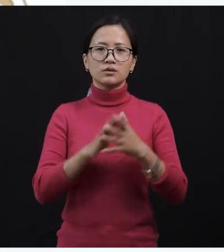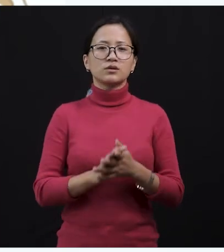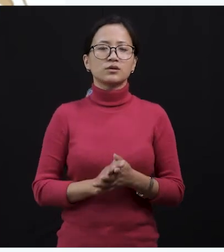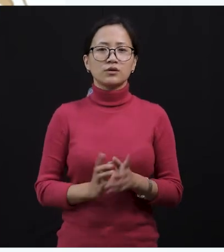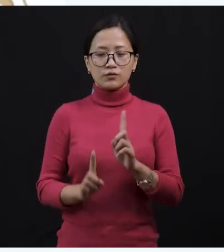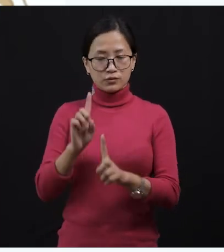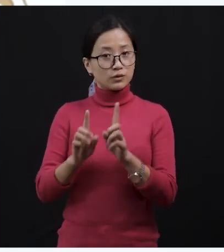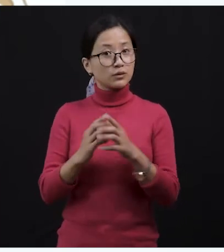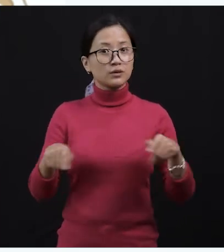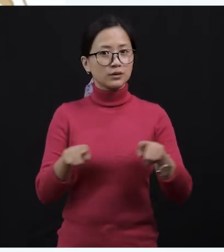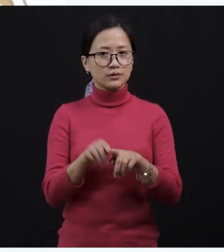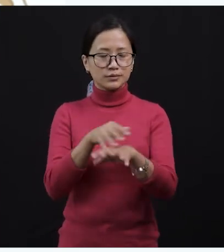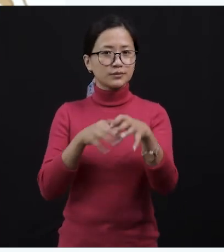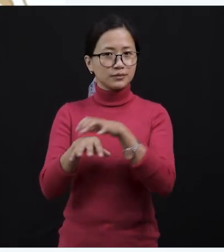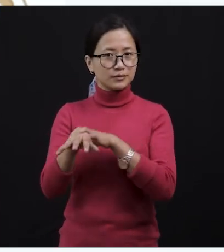and fauna.